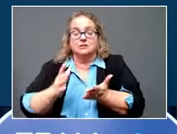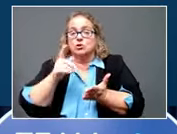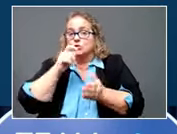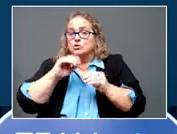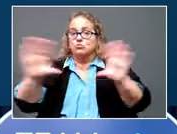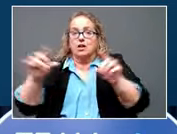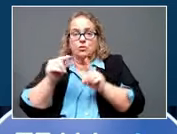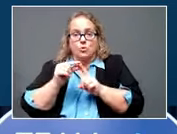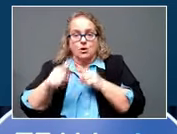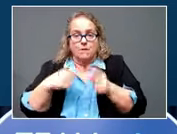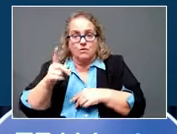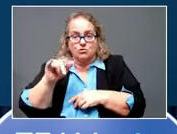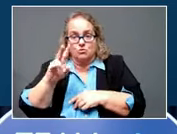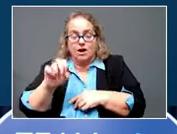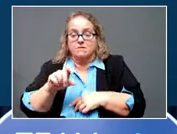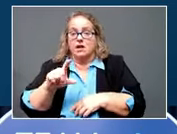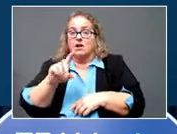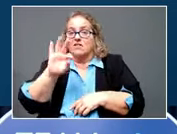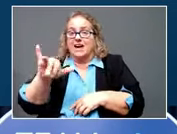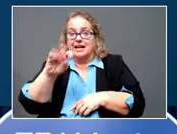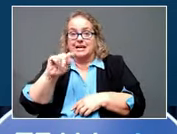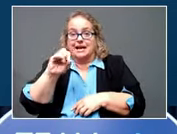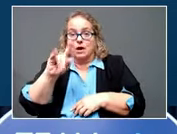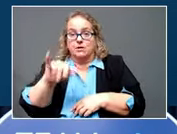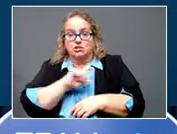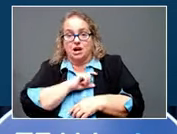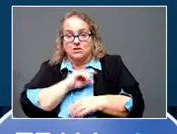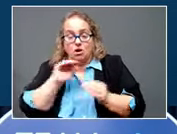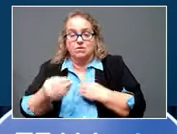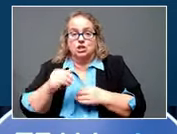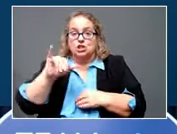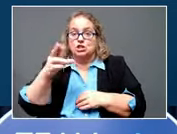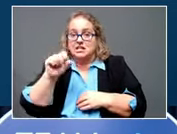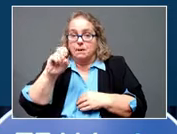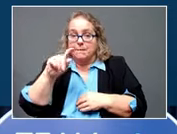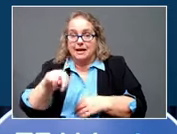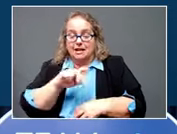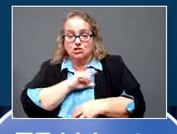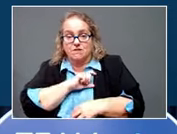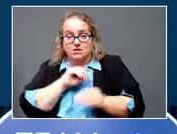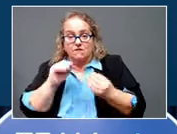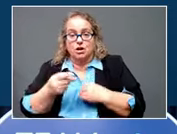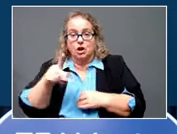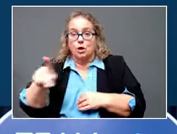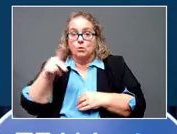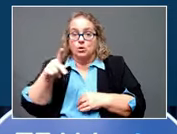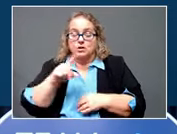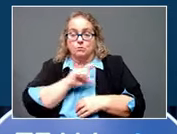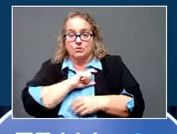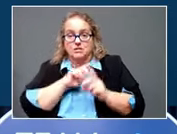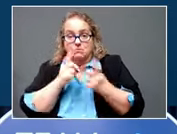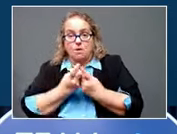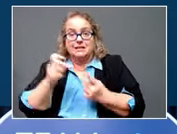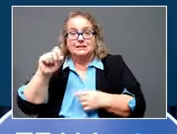Fayette County Sheriff's Office, the Jessamine County Sheriff's Office, Paducah Police Department, the St. Matthews Police Department, the